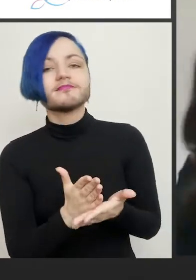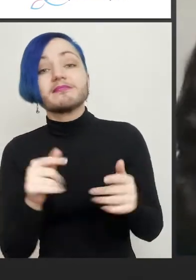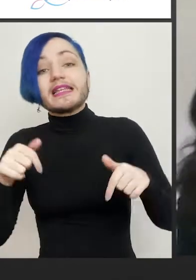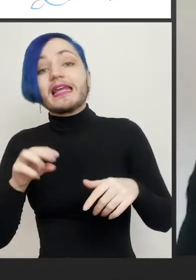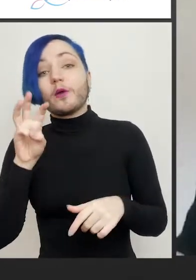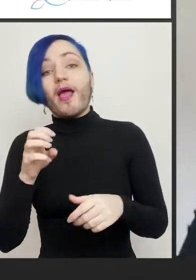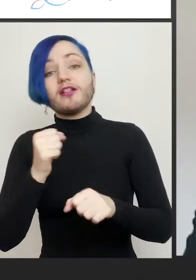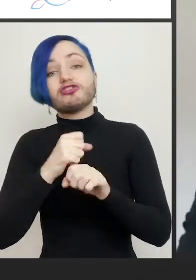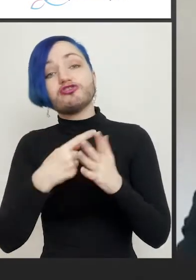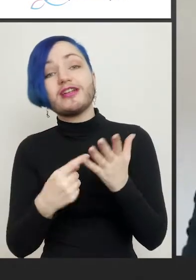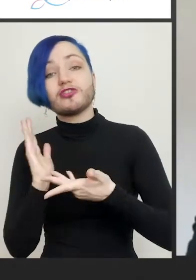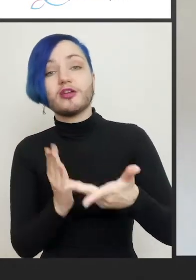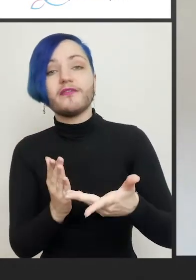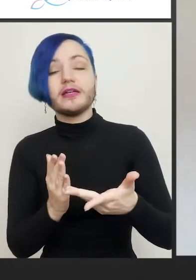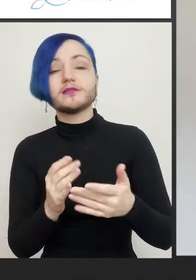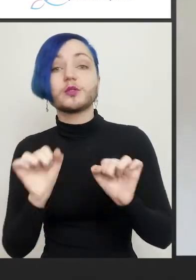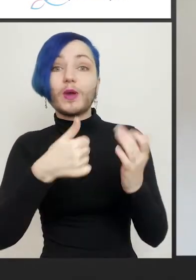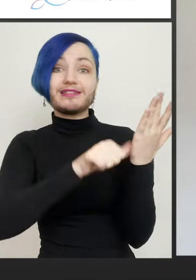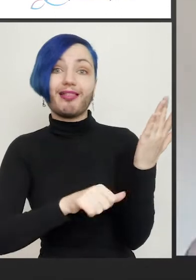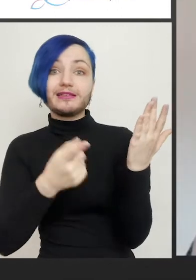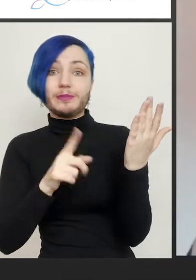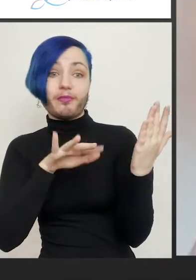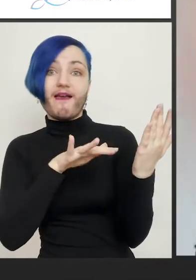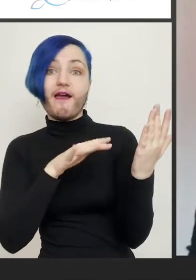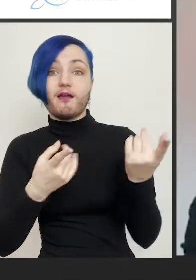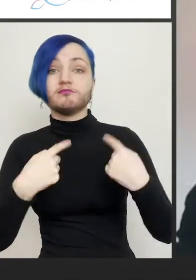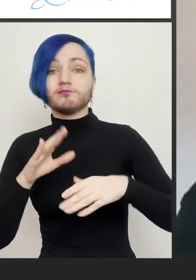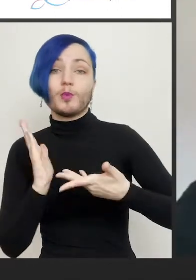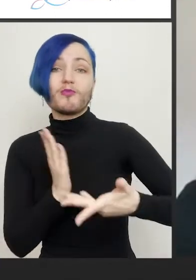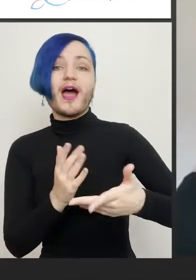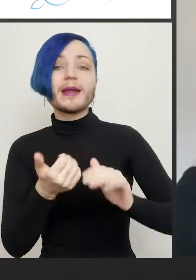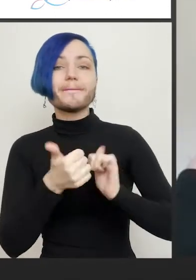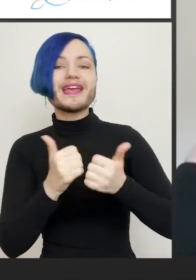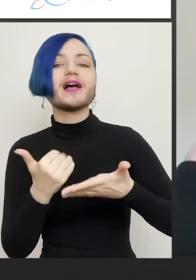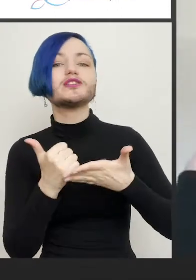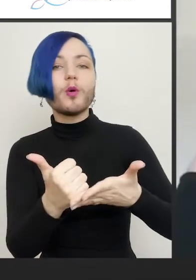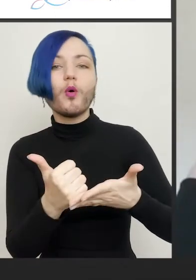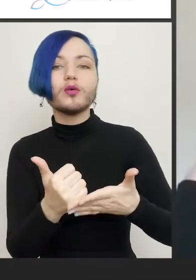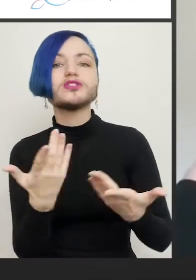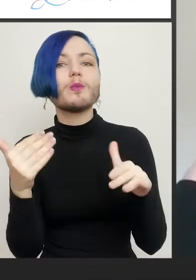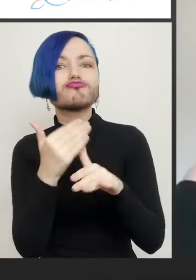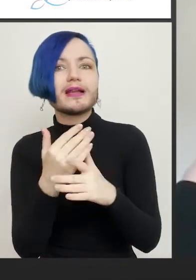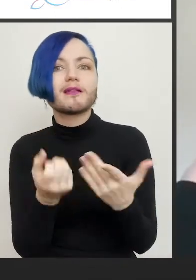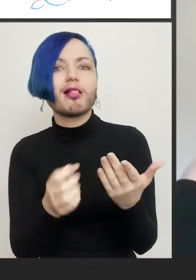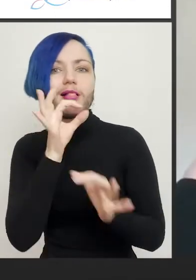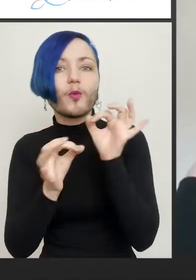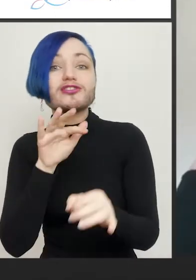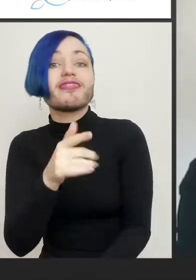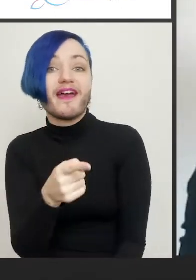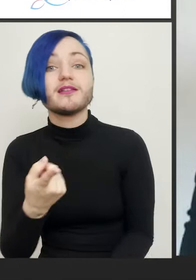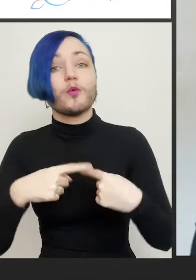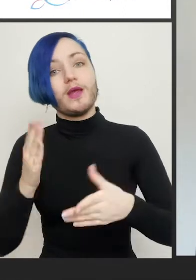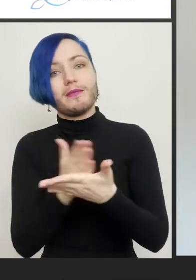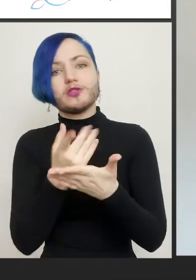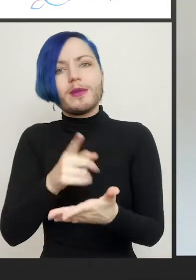peer support to people waiting on the list, and some of those practical elements come through and they're asked quite often. So we make sure that